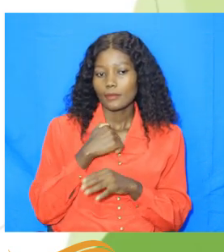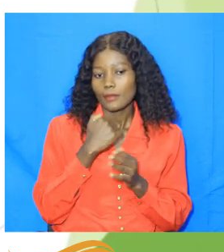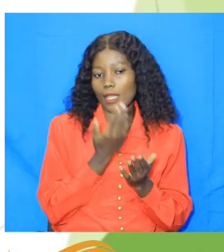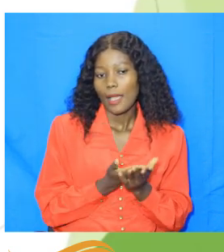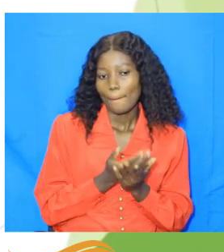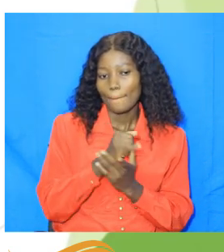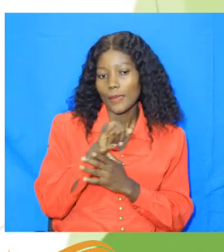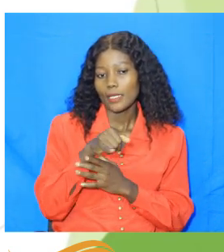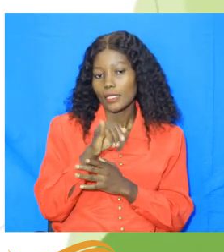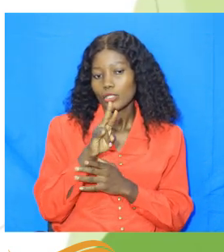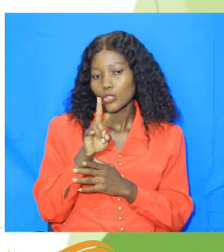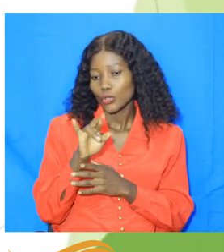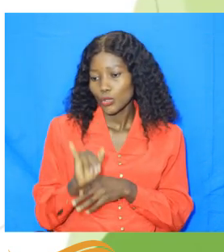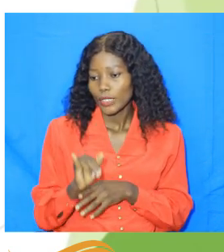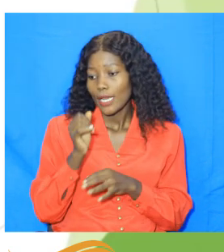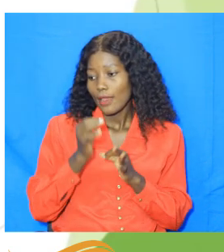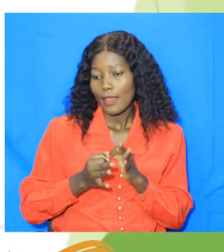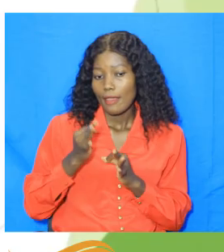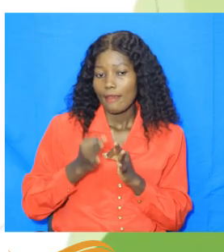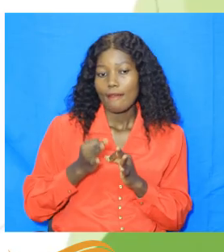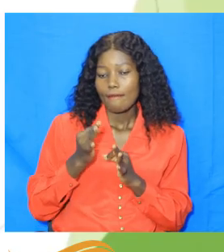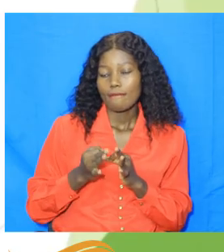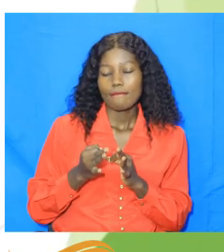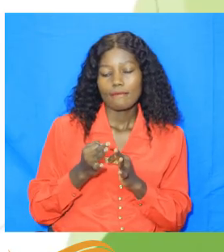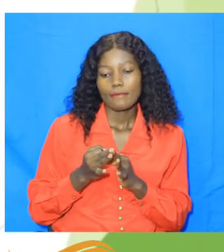jury. In case of any